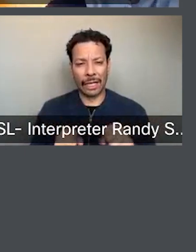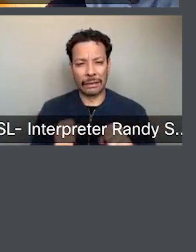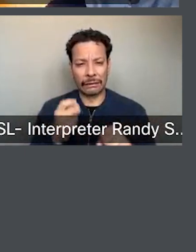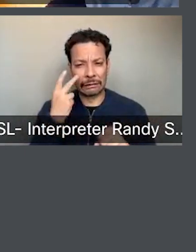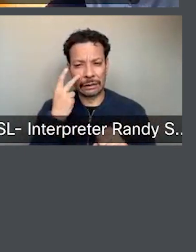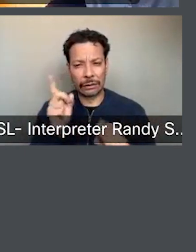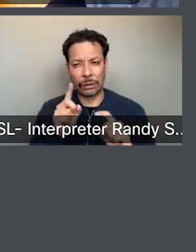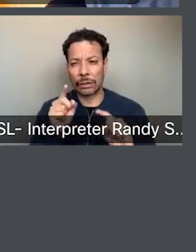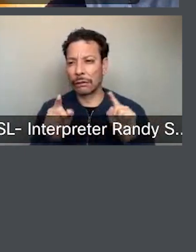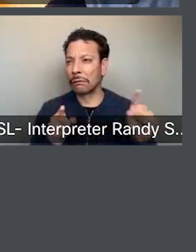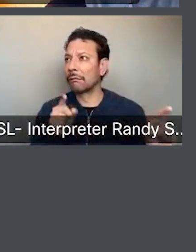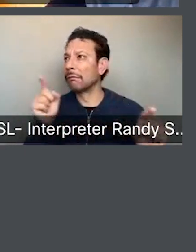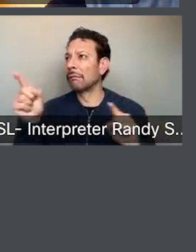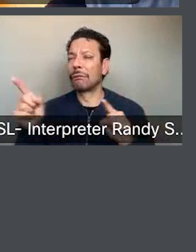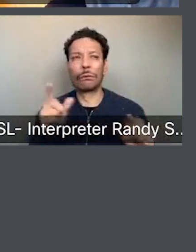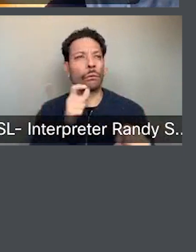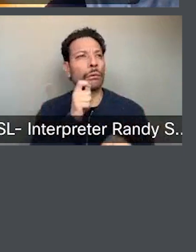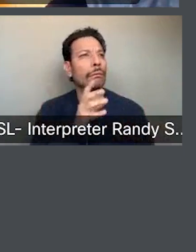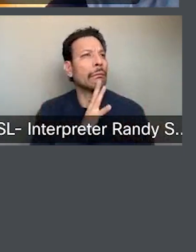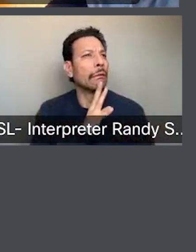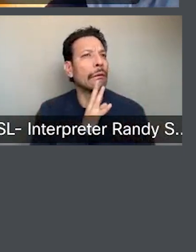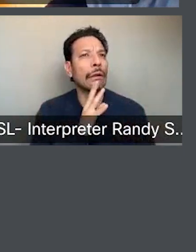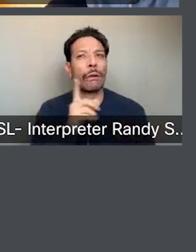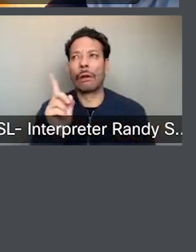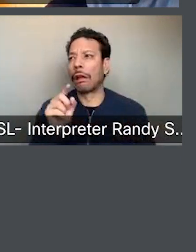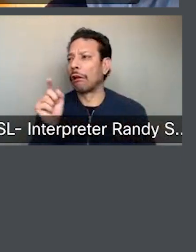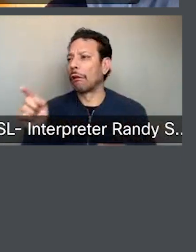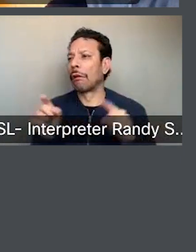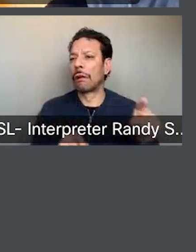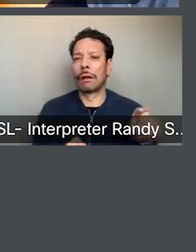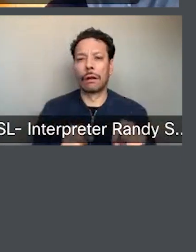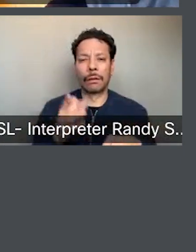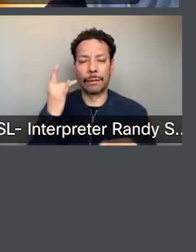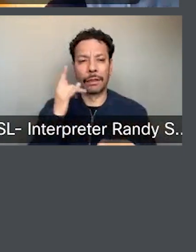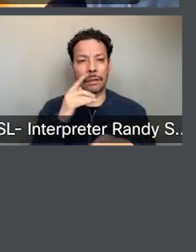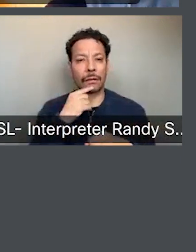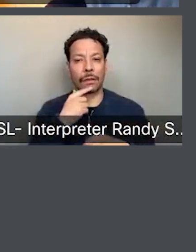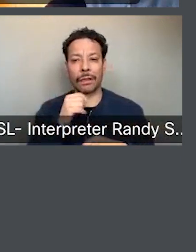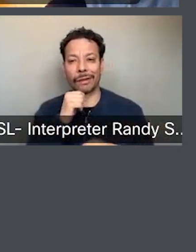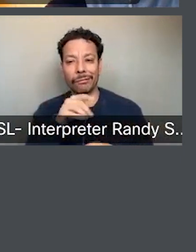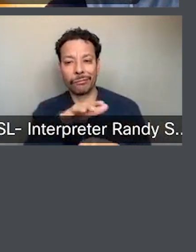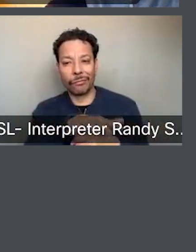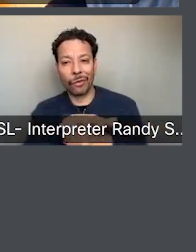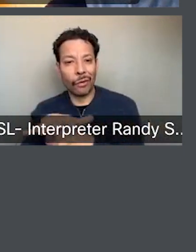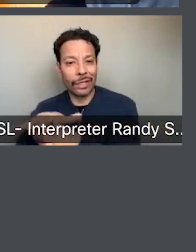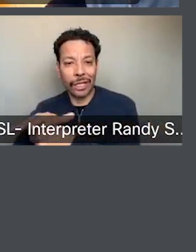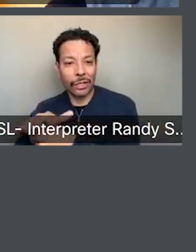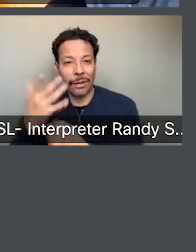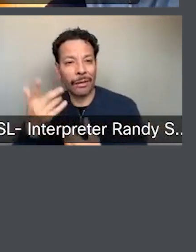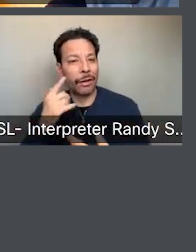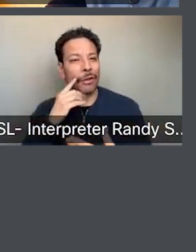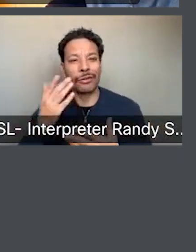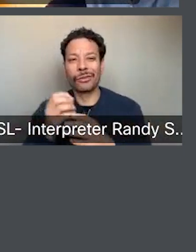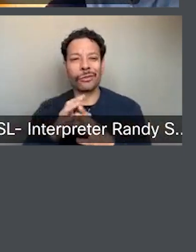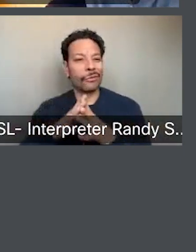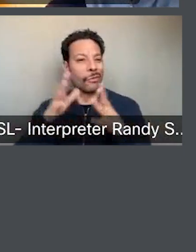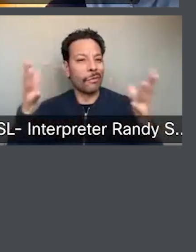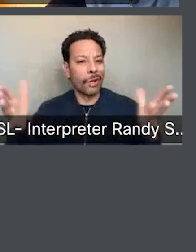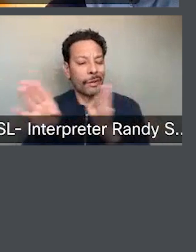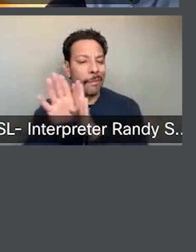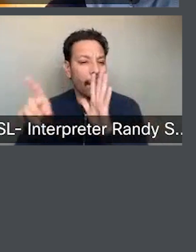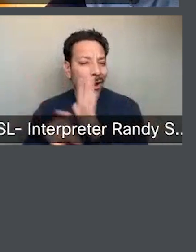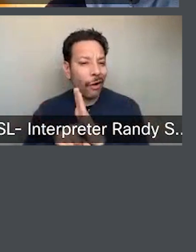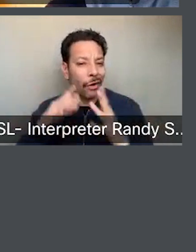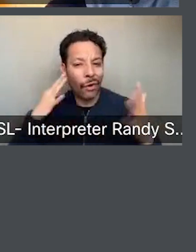a speaker is coming from, where are they, because of poor localization. Maybe too much background noise is causing difficulty in